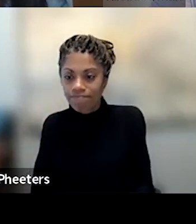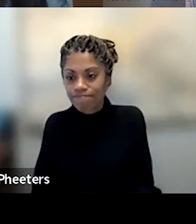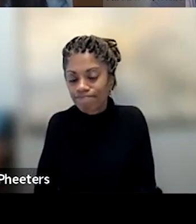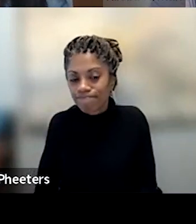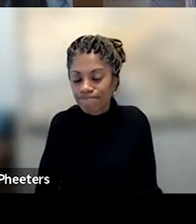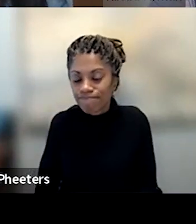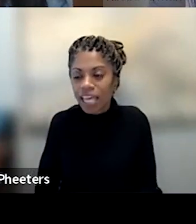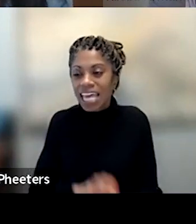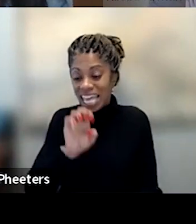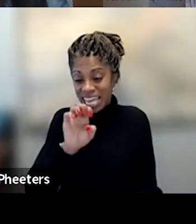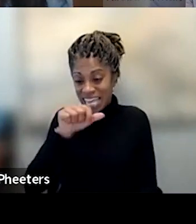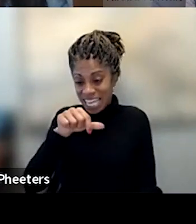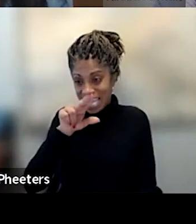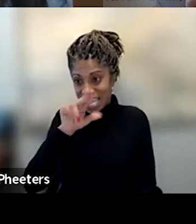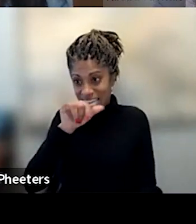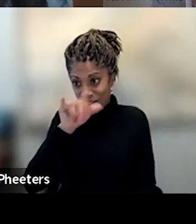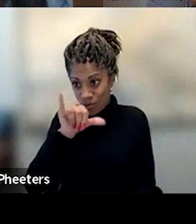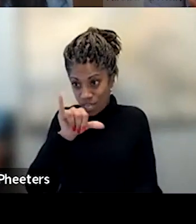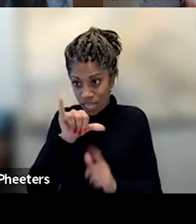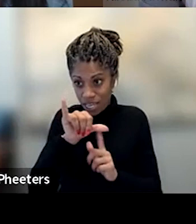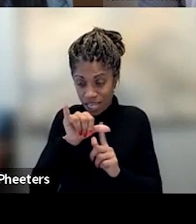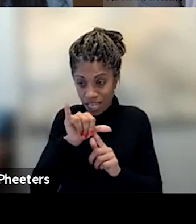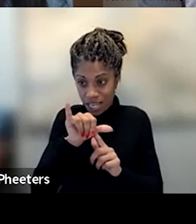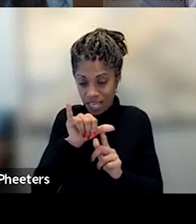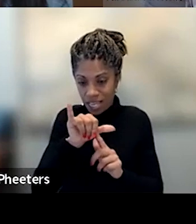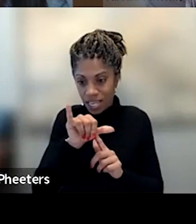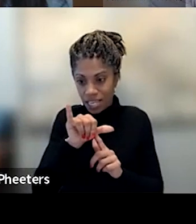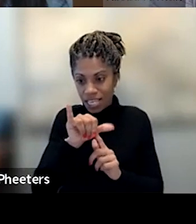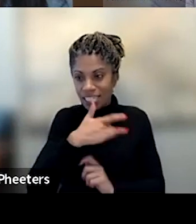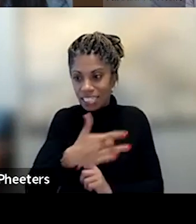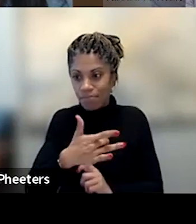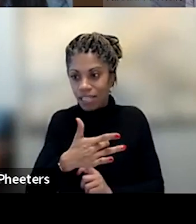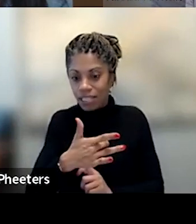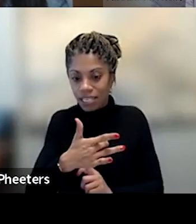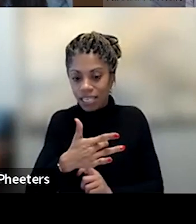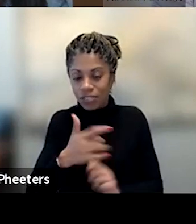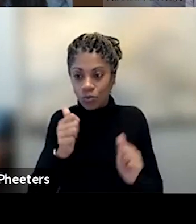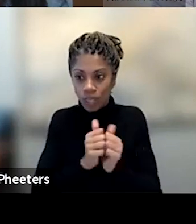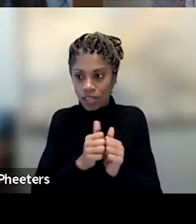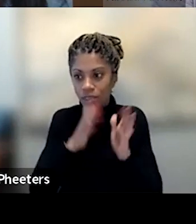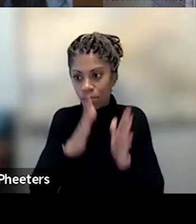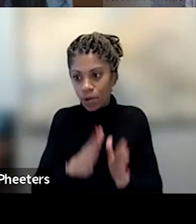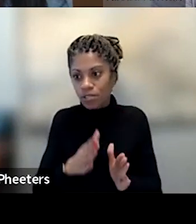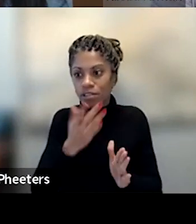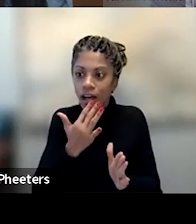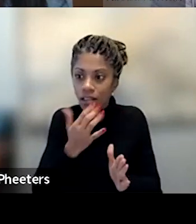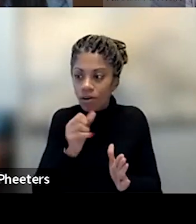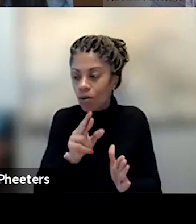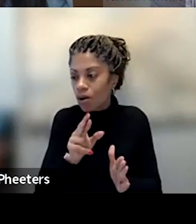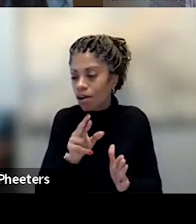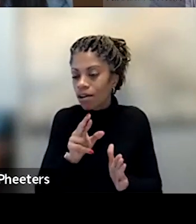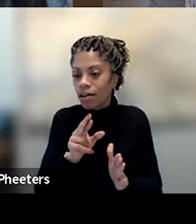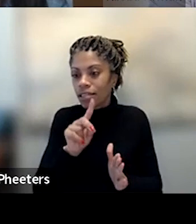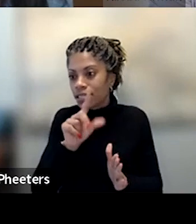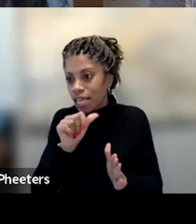of color or the person who has the identity that historically has been marginalized. And if we're really, really serious